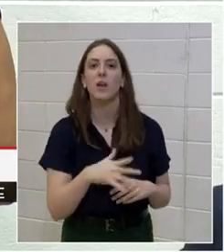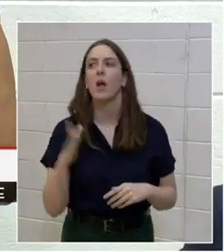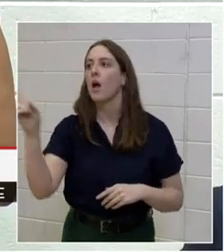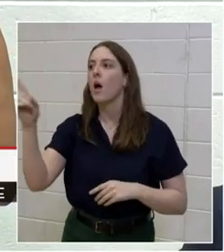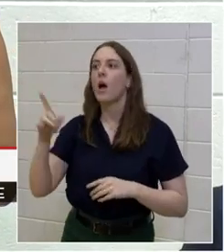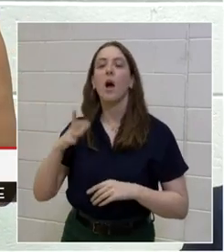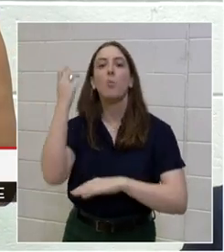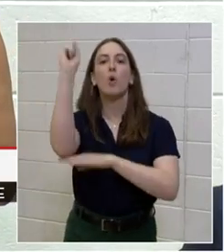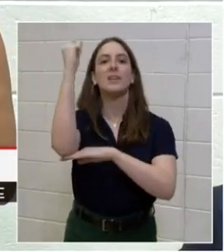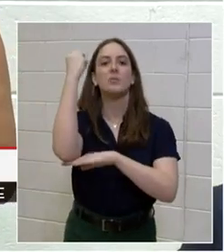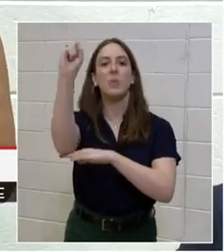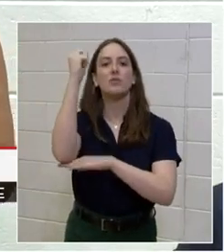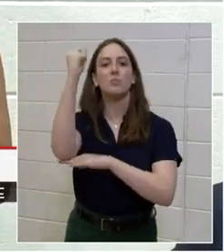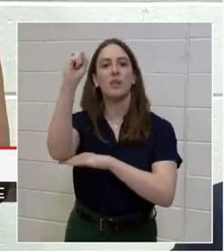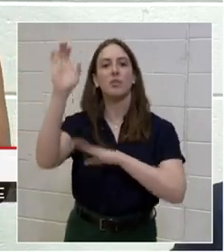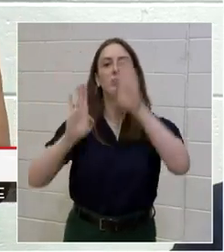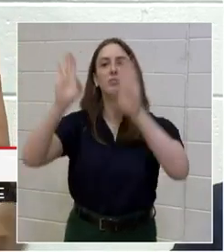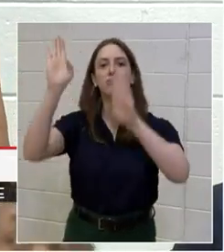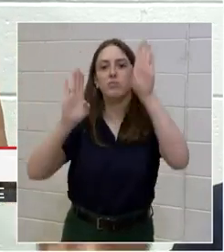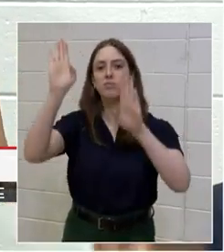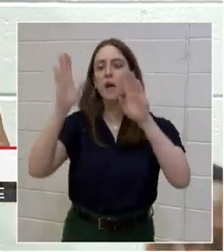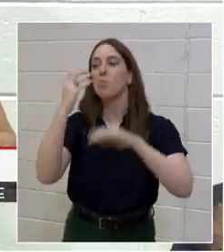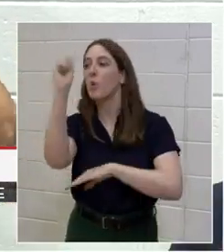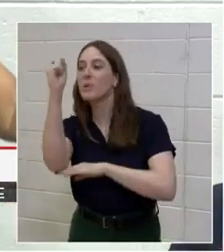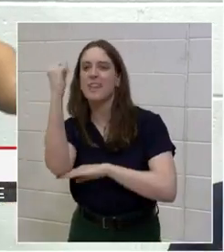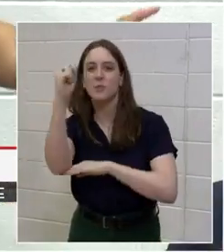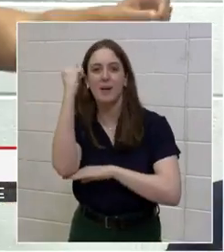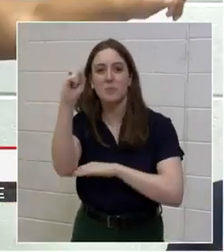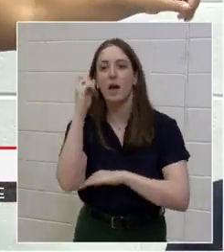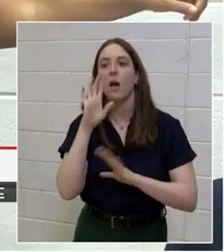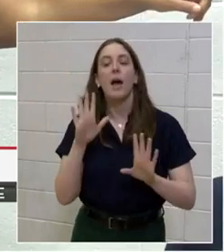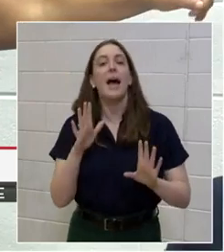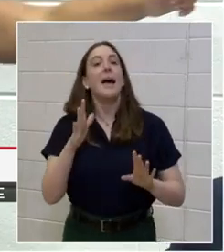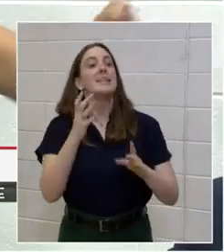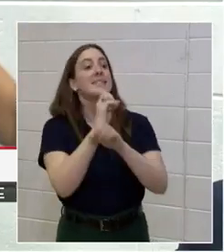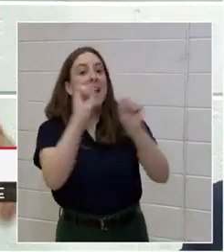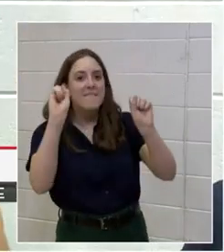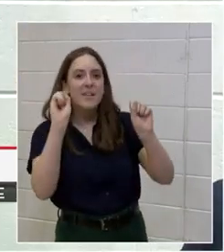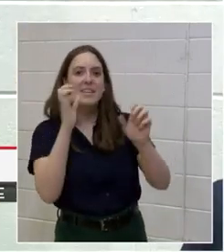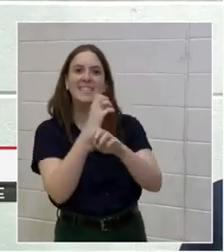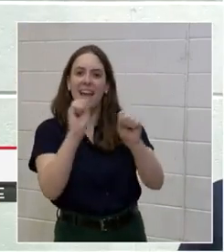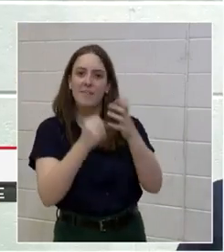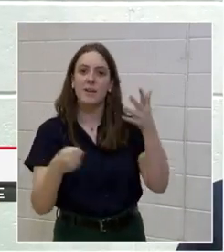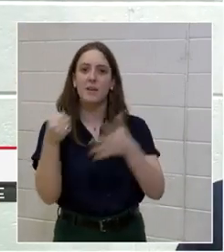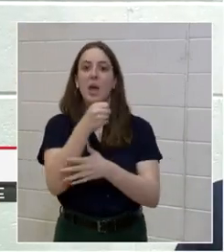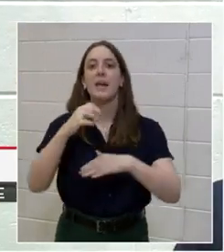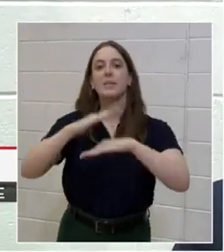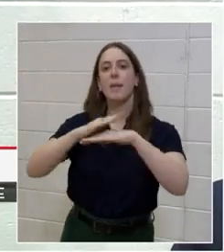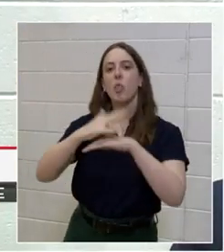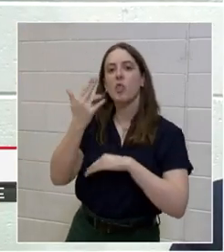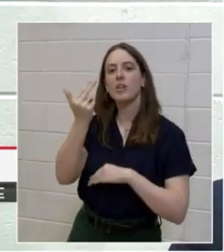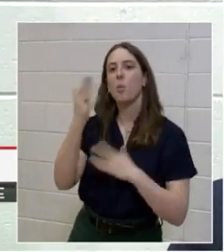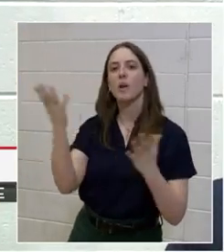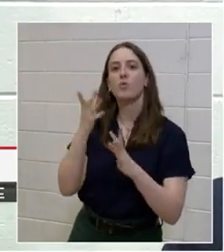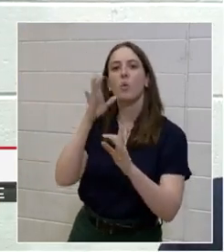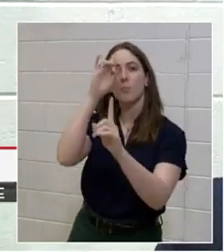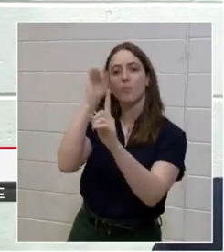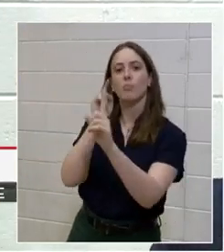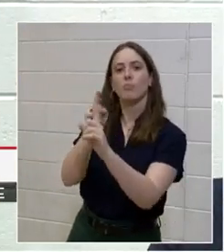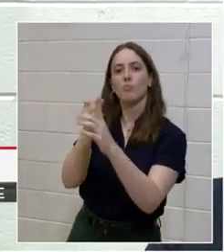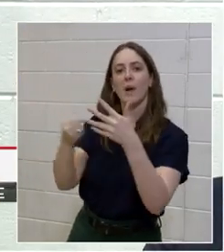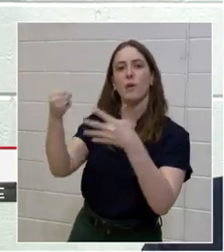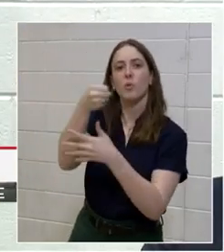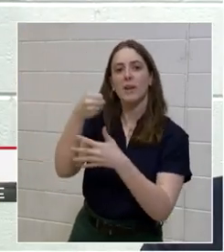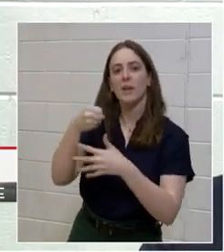Public safety! Public safety, what's your one thing? Table 13. What's your one